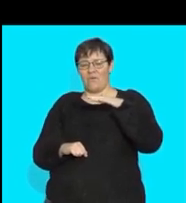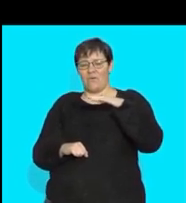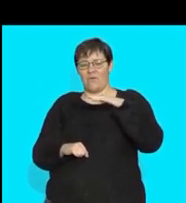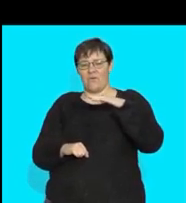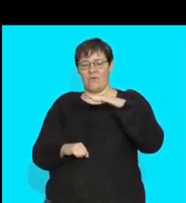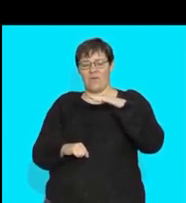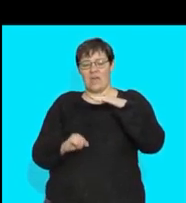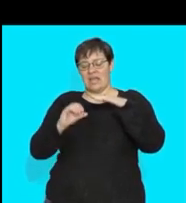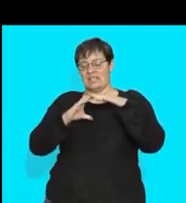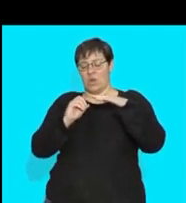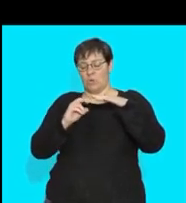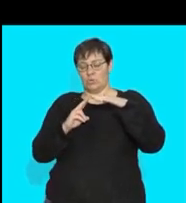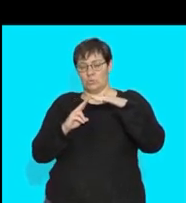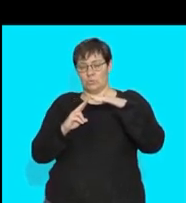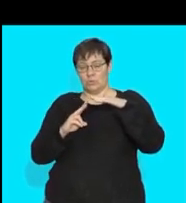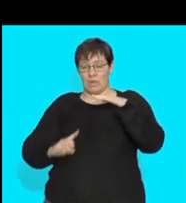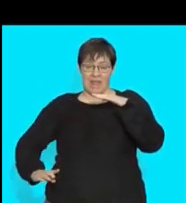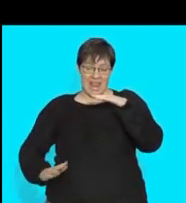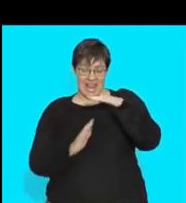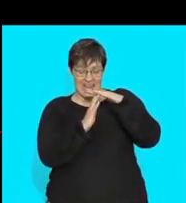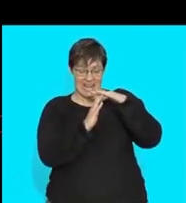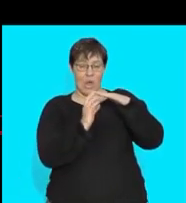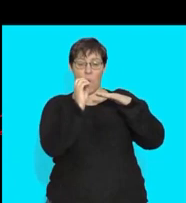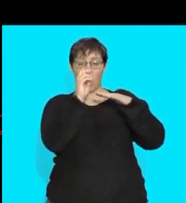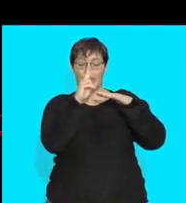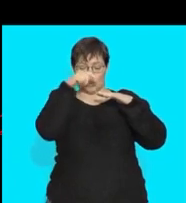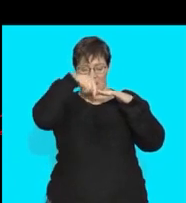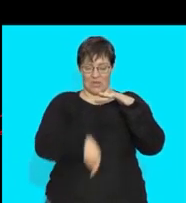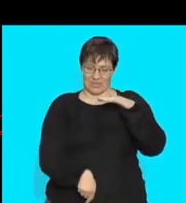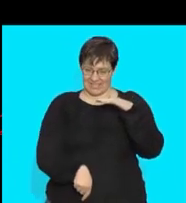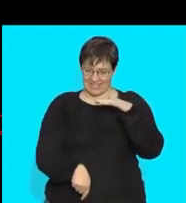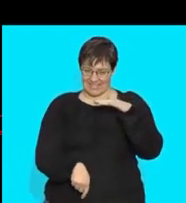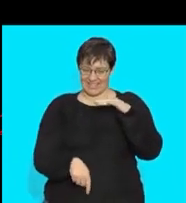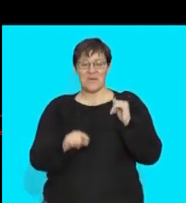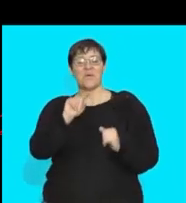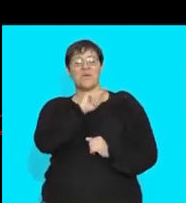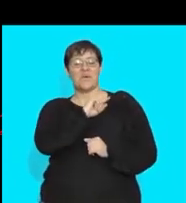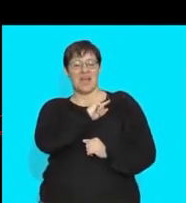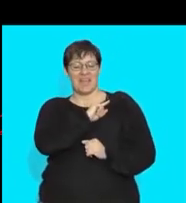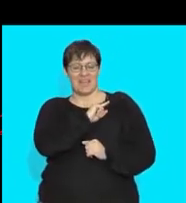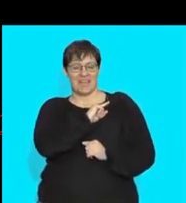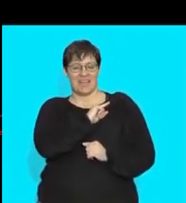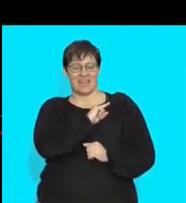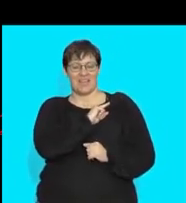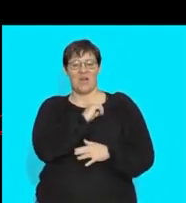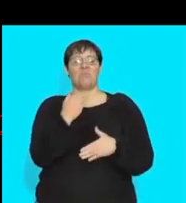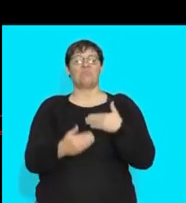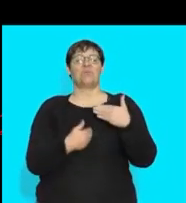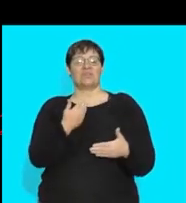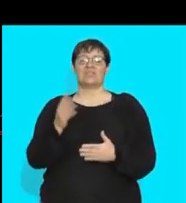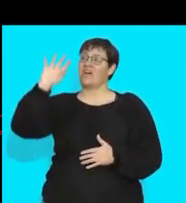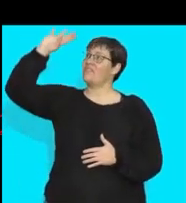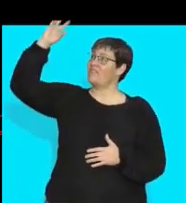to go out here and carbon dioxide to go in, because why? We need to have this whole process